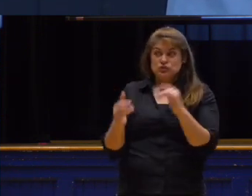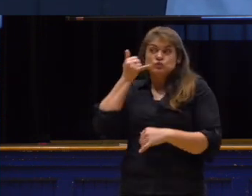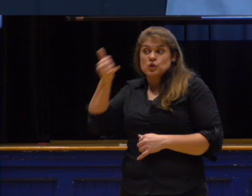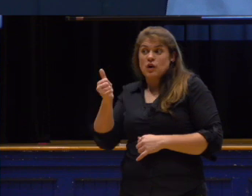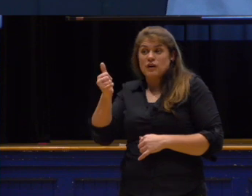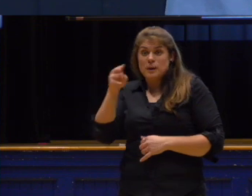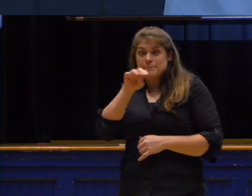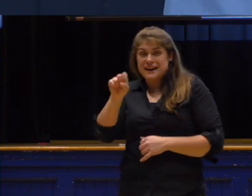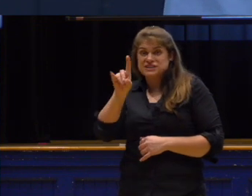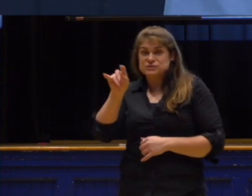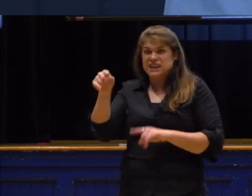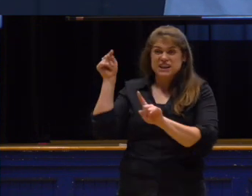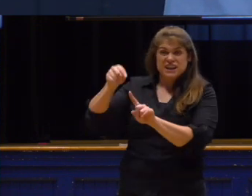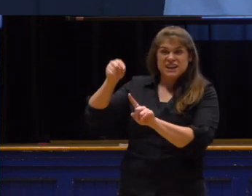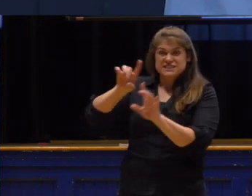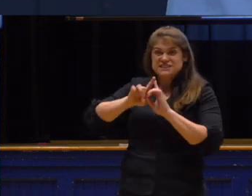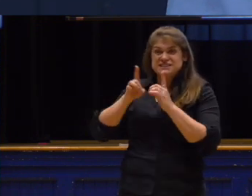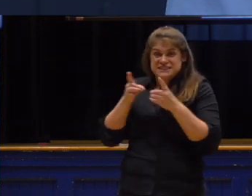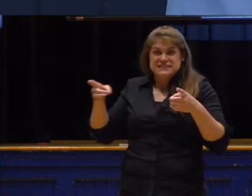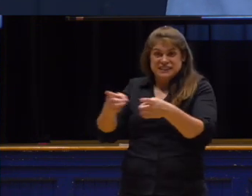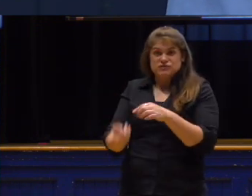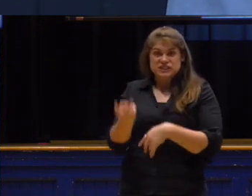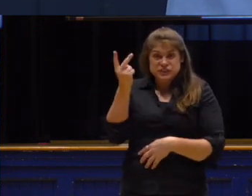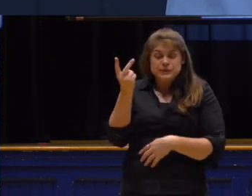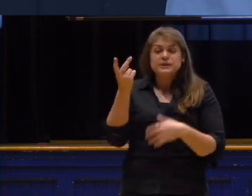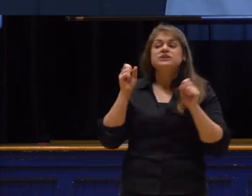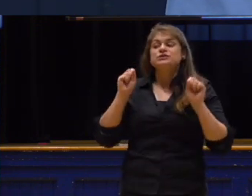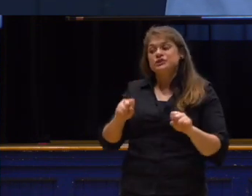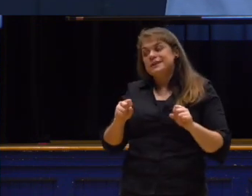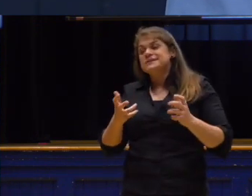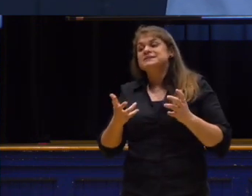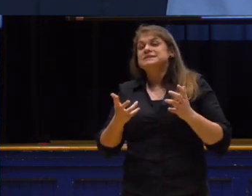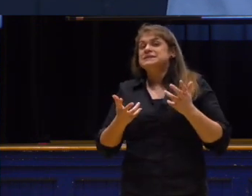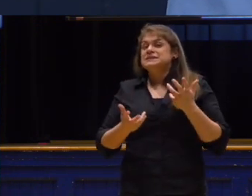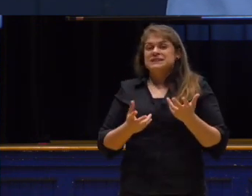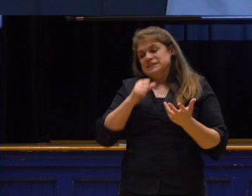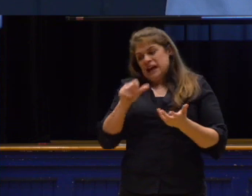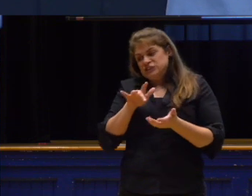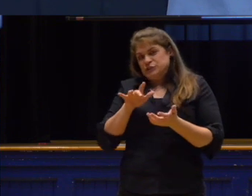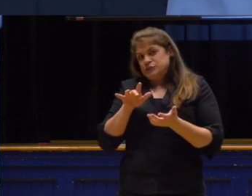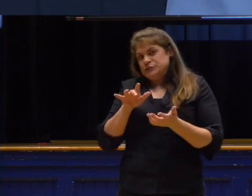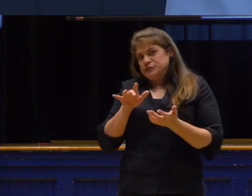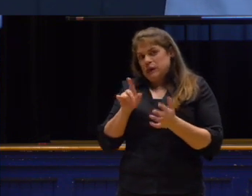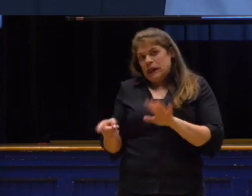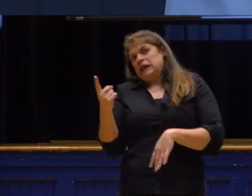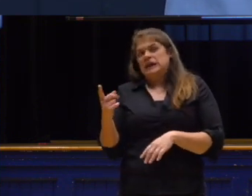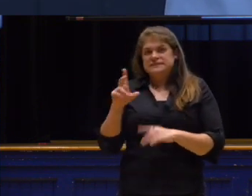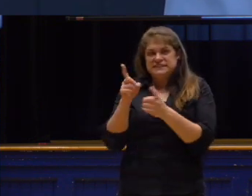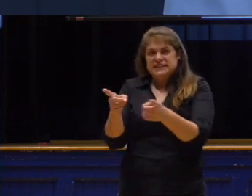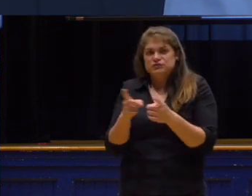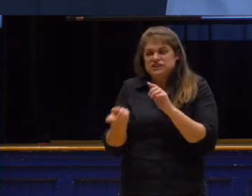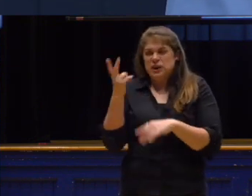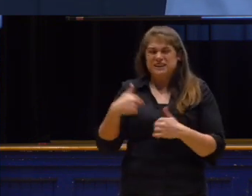call MassDOT at District 2, you could get into a, you know, no disrespect to District 2,